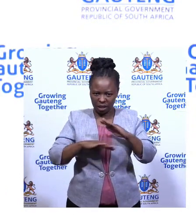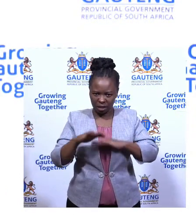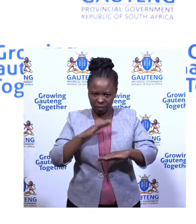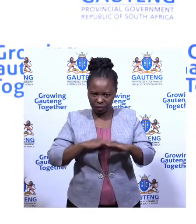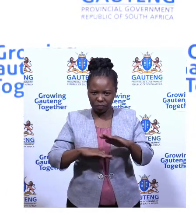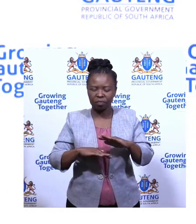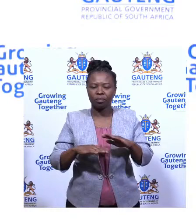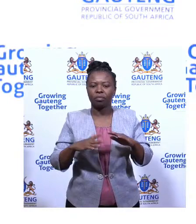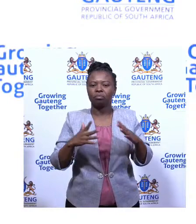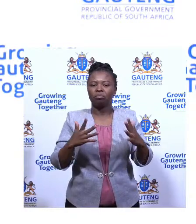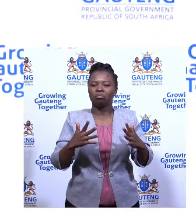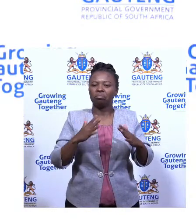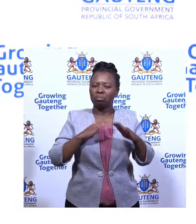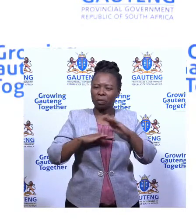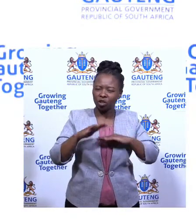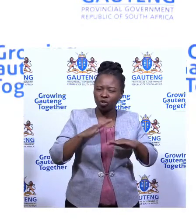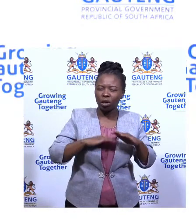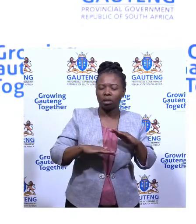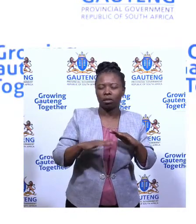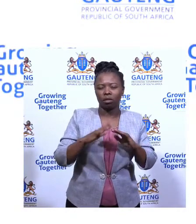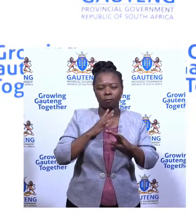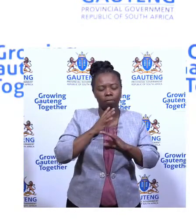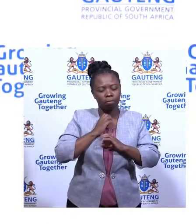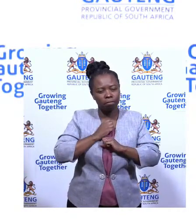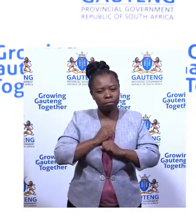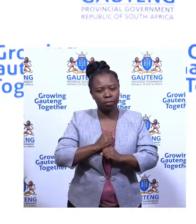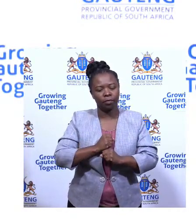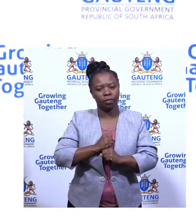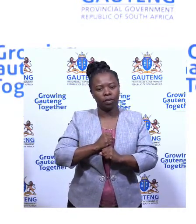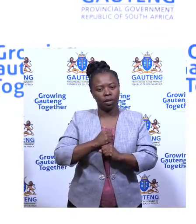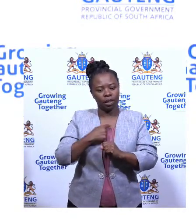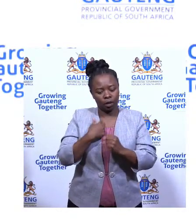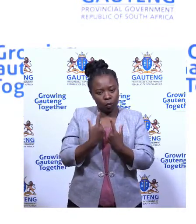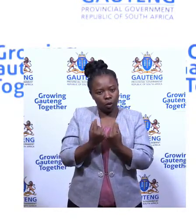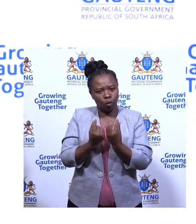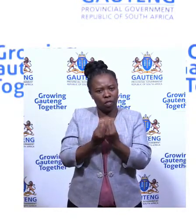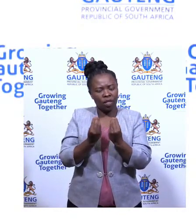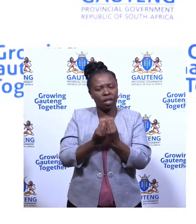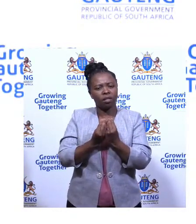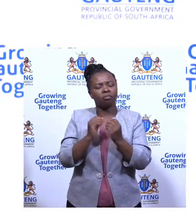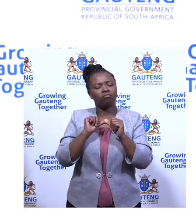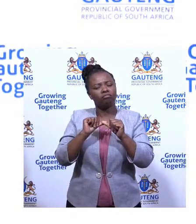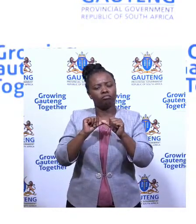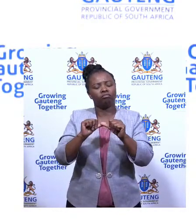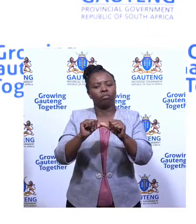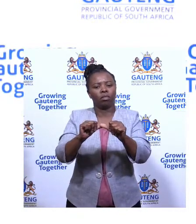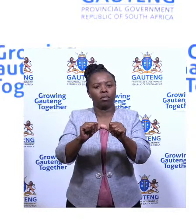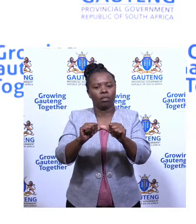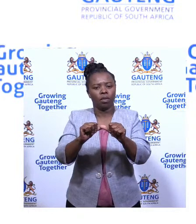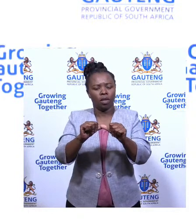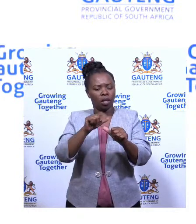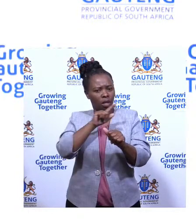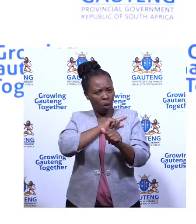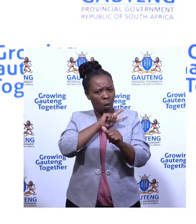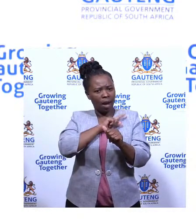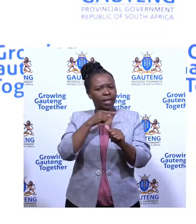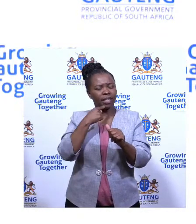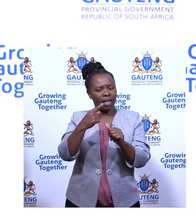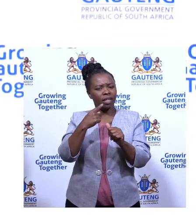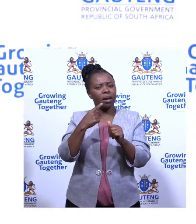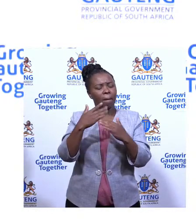on. We must continue to do these things we were doing. And from Prof. Mlauzi saying that, in fact, they have more positive